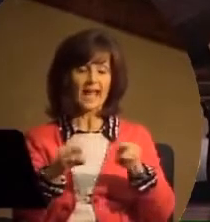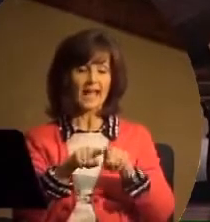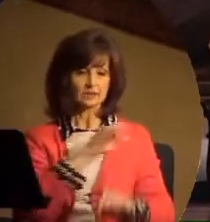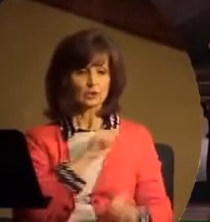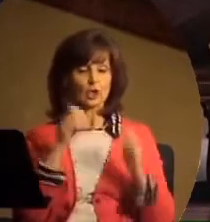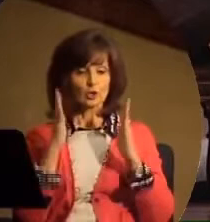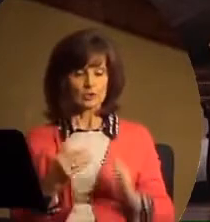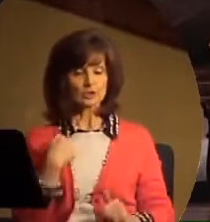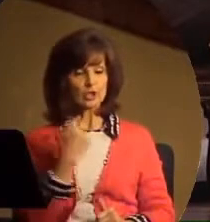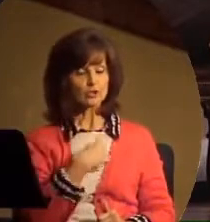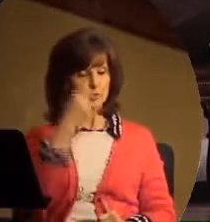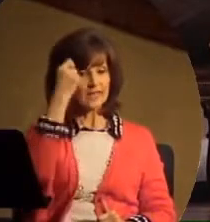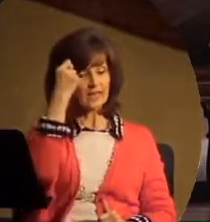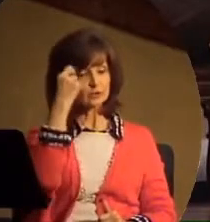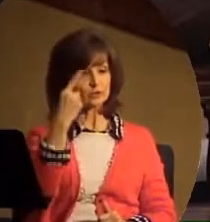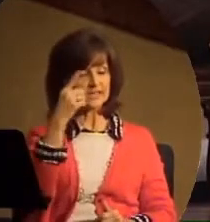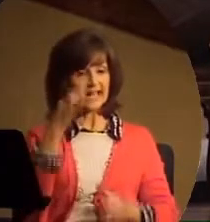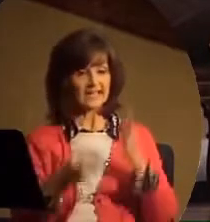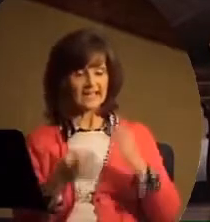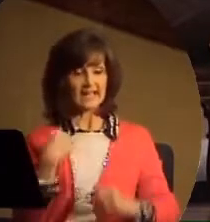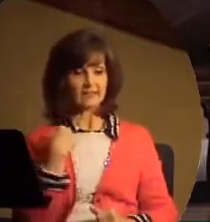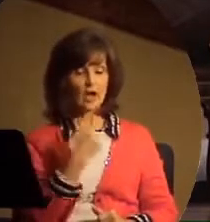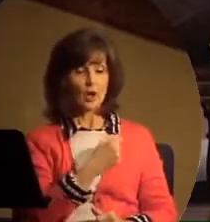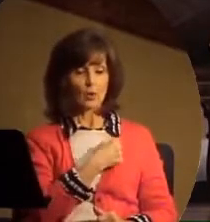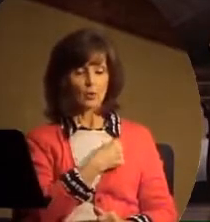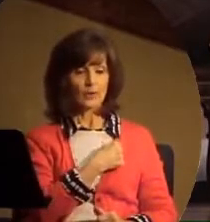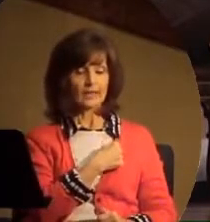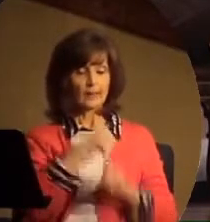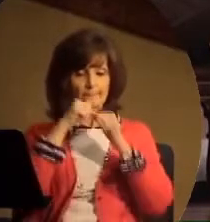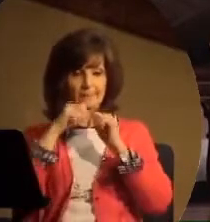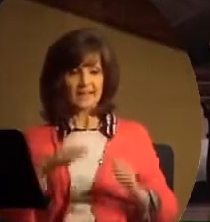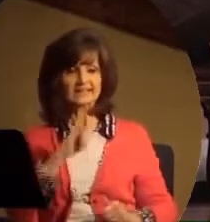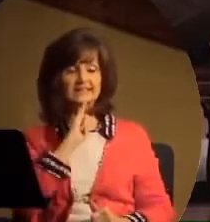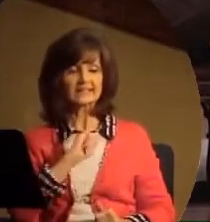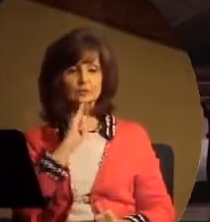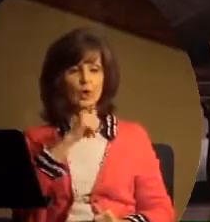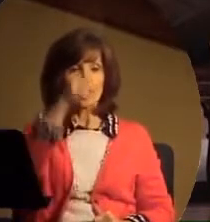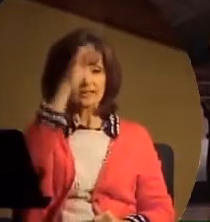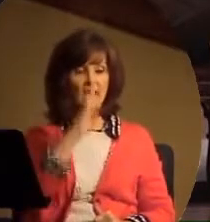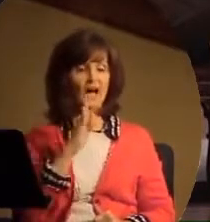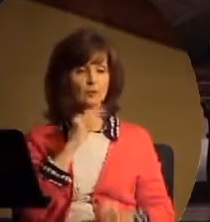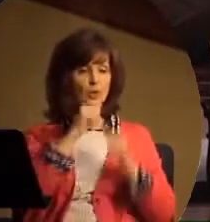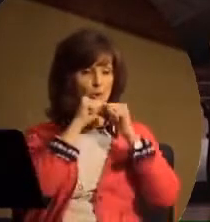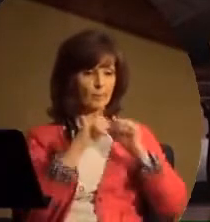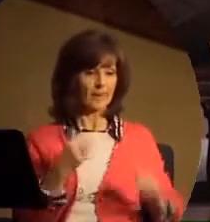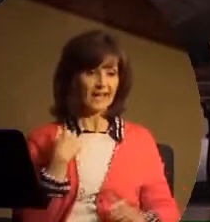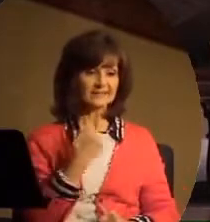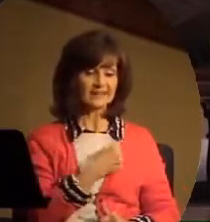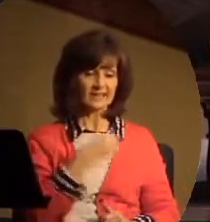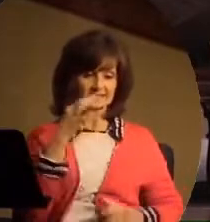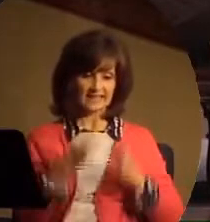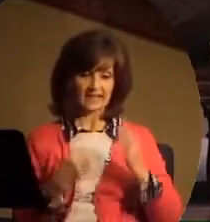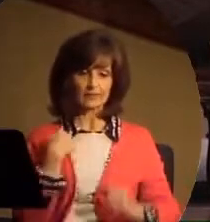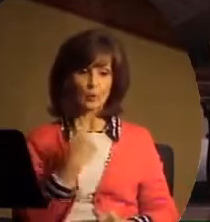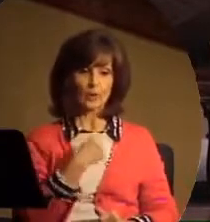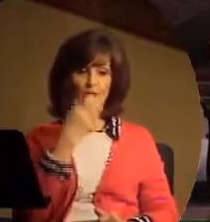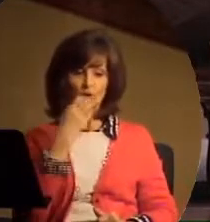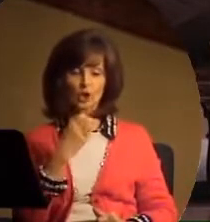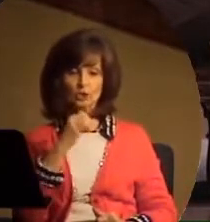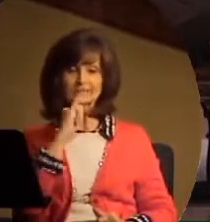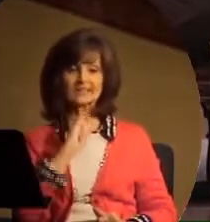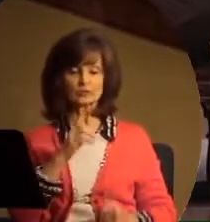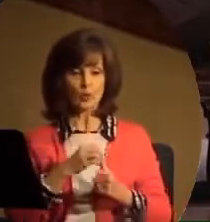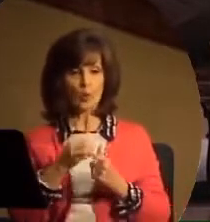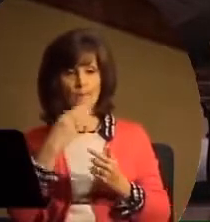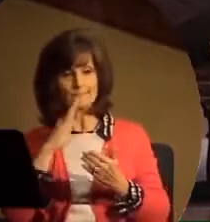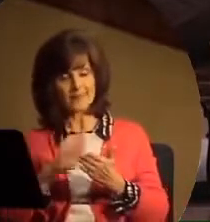God. We understand that if we bless Israel, God will bless us. We understand if we curse Israel, if we're bad to Israel,